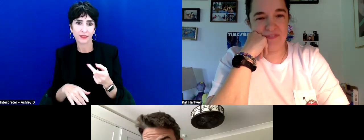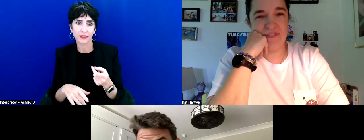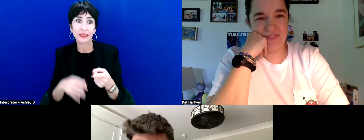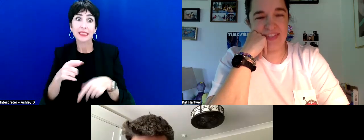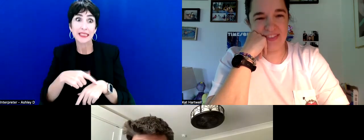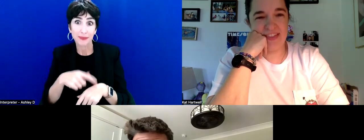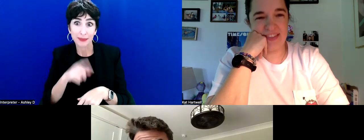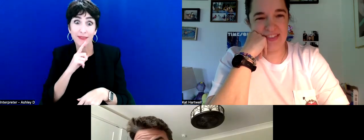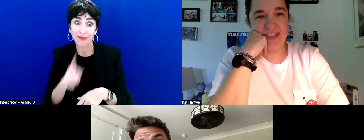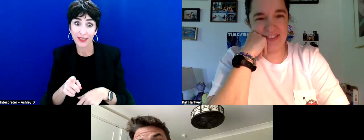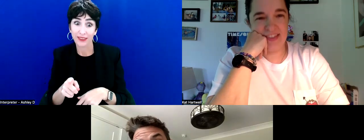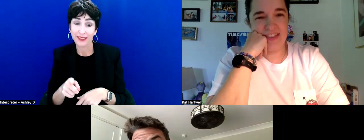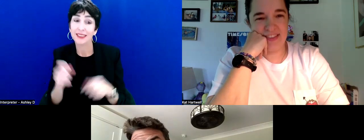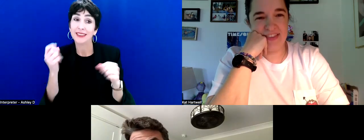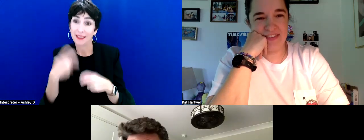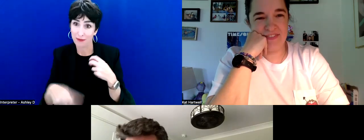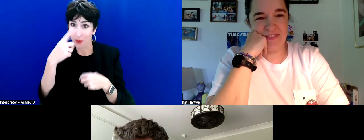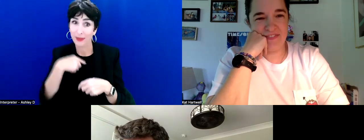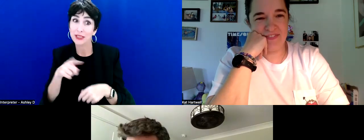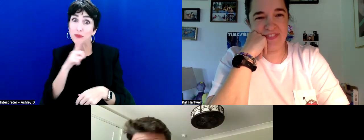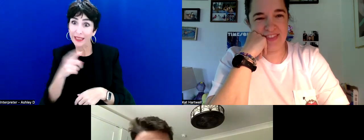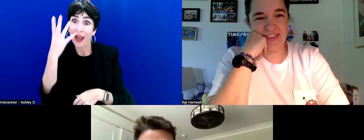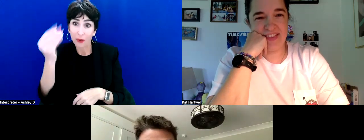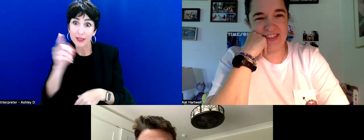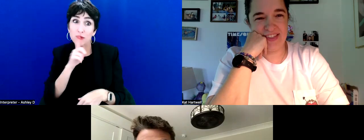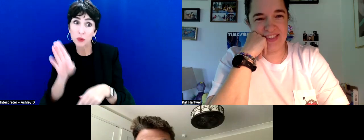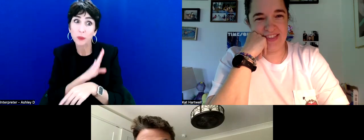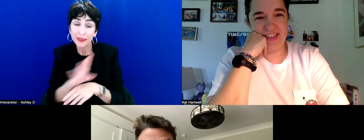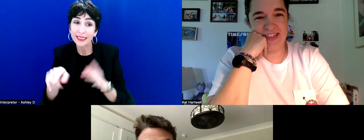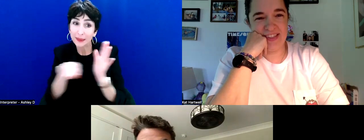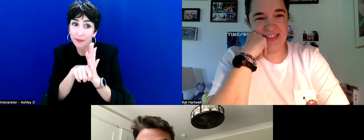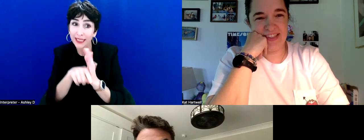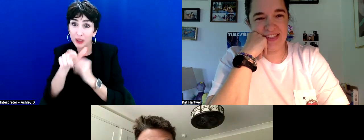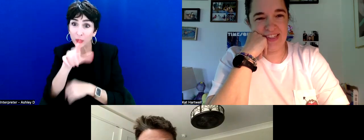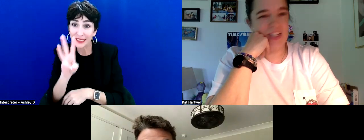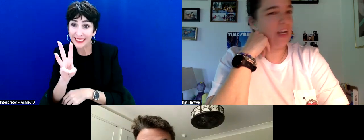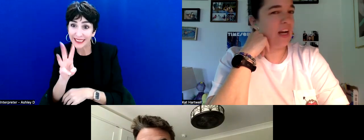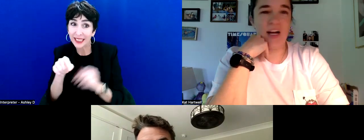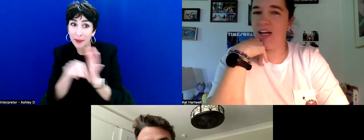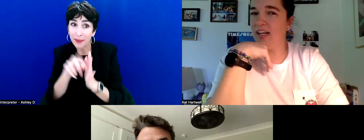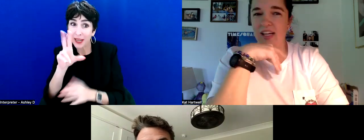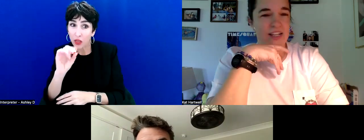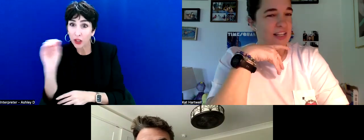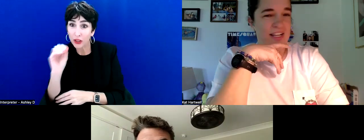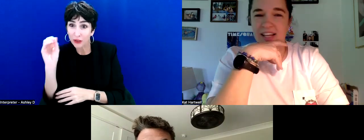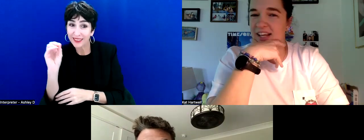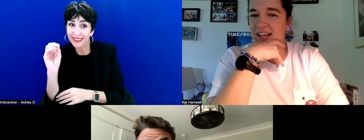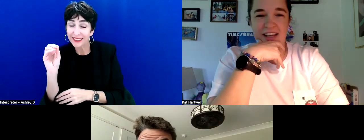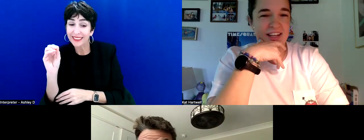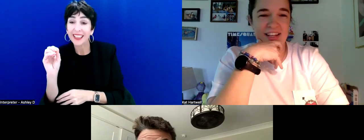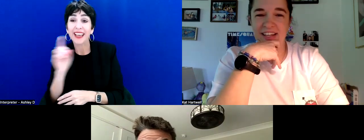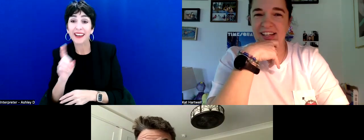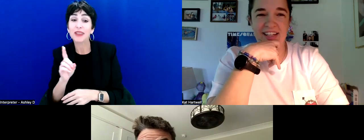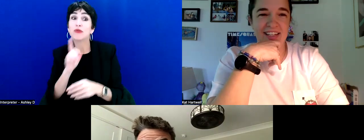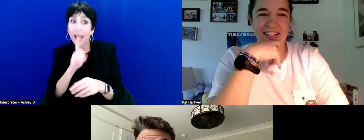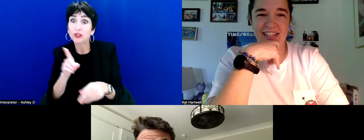times very tough because it was minus 26, minus 30 degrees. And it was